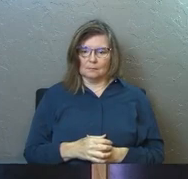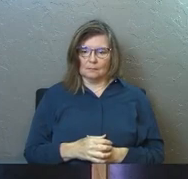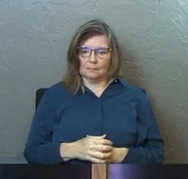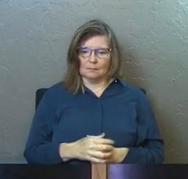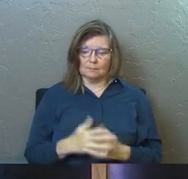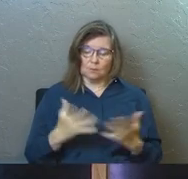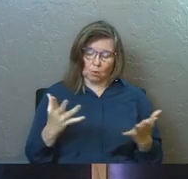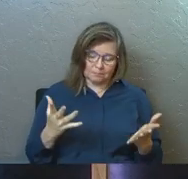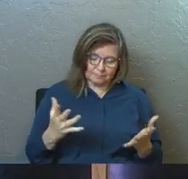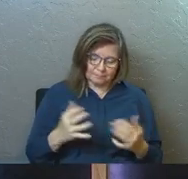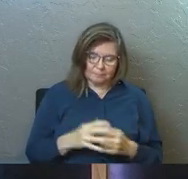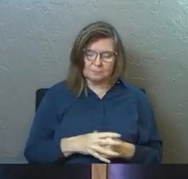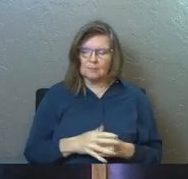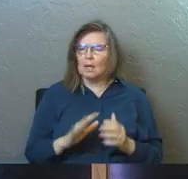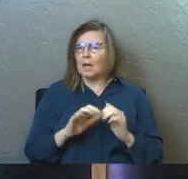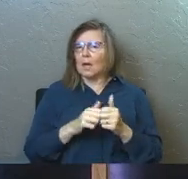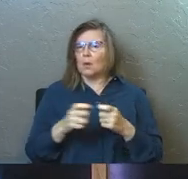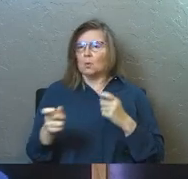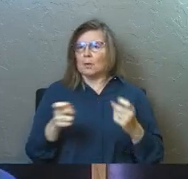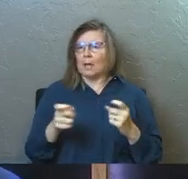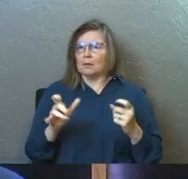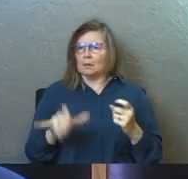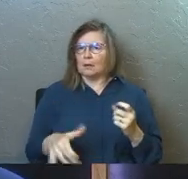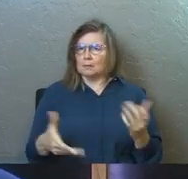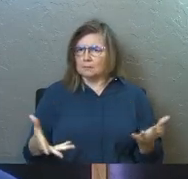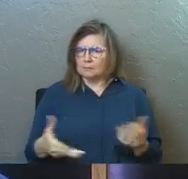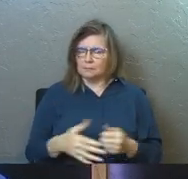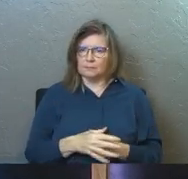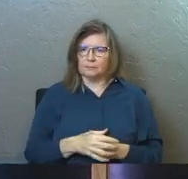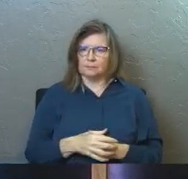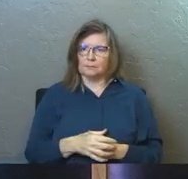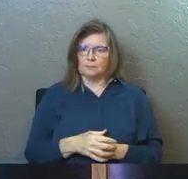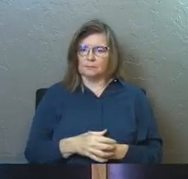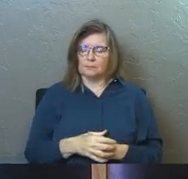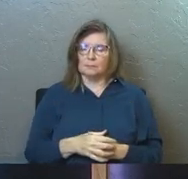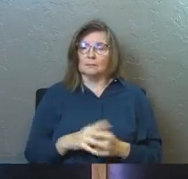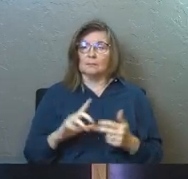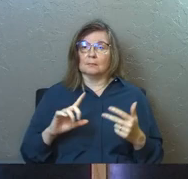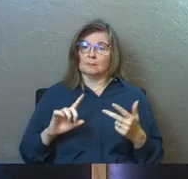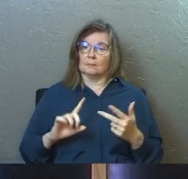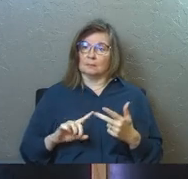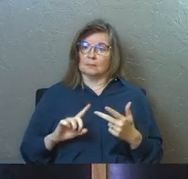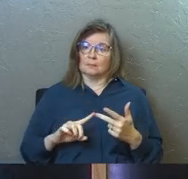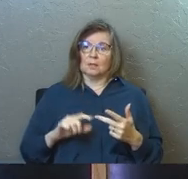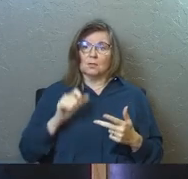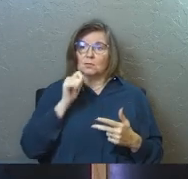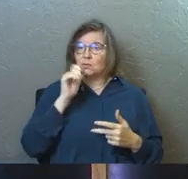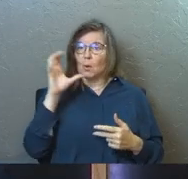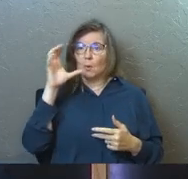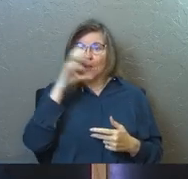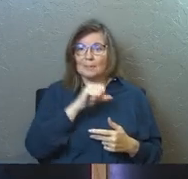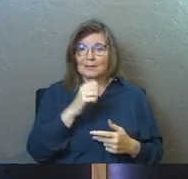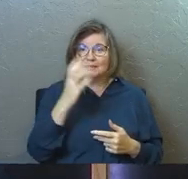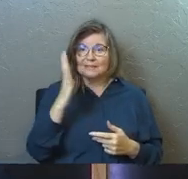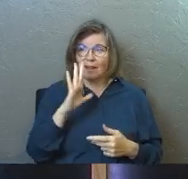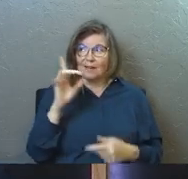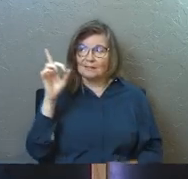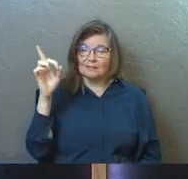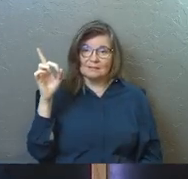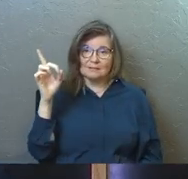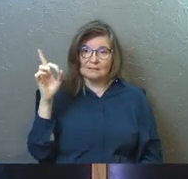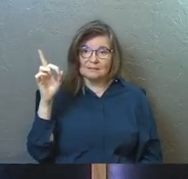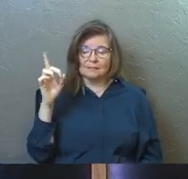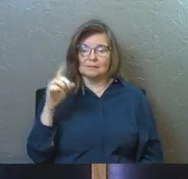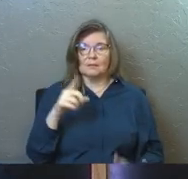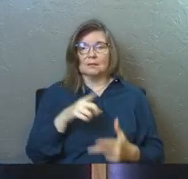I know. So how do we handle critics? Step 3, don't miss God.